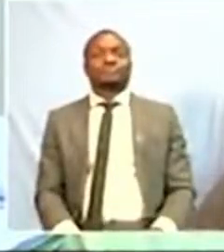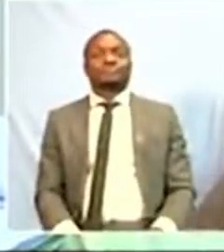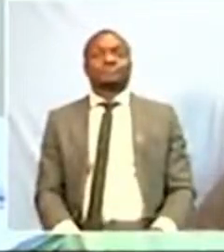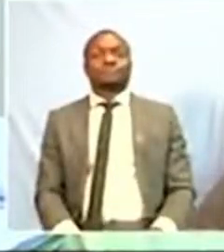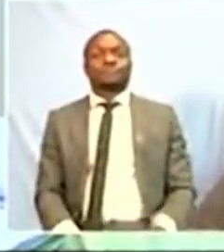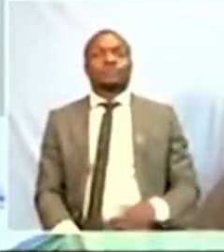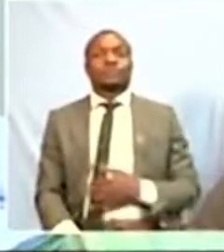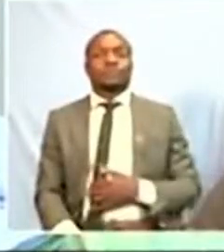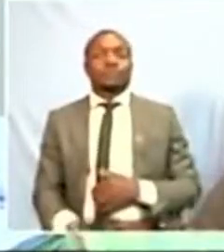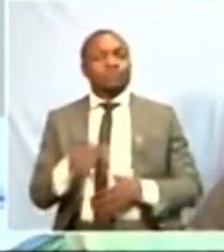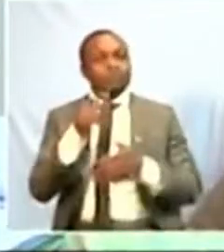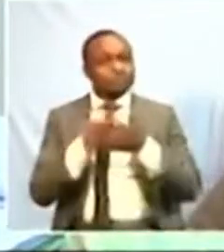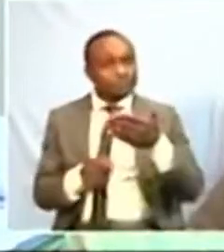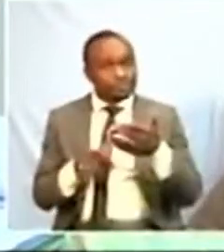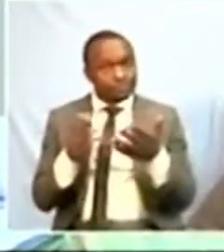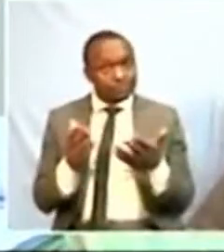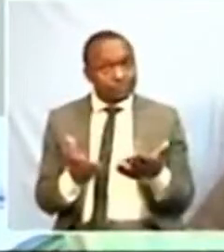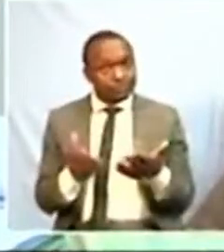Is what?